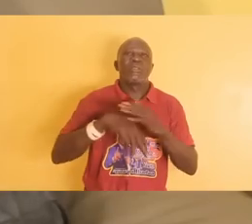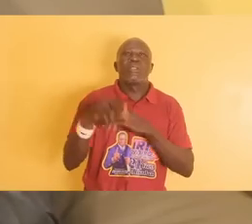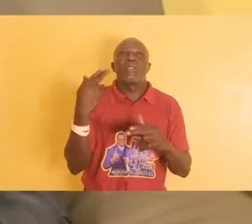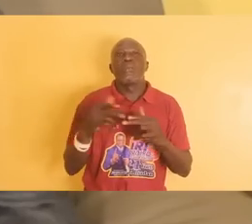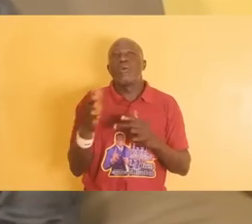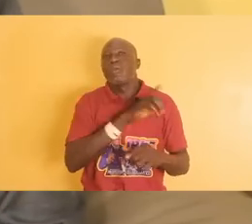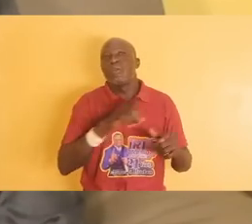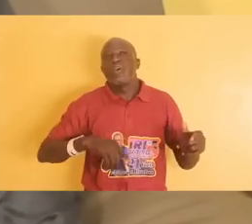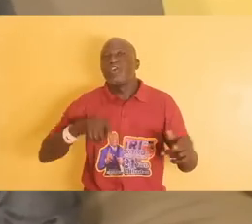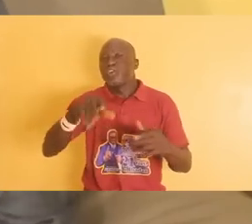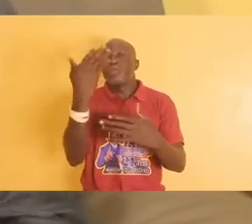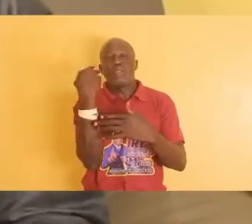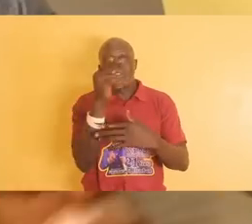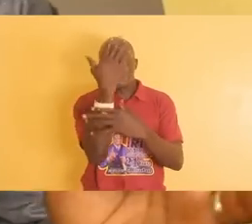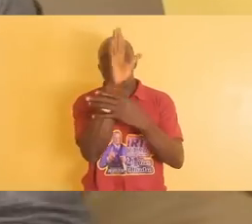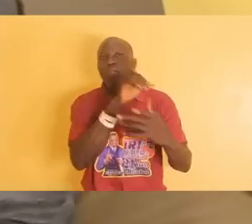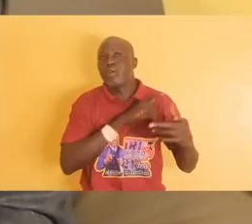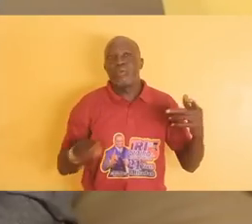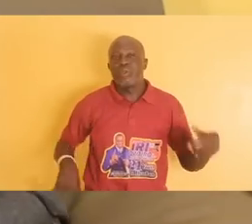anniversary. In the name of Jesus.